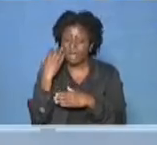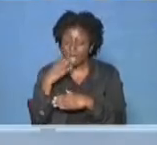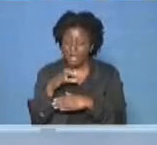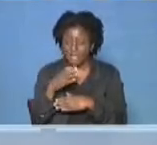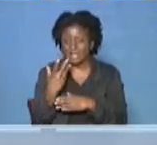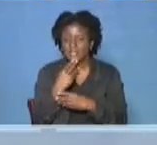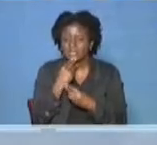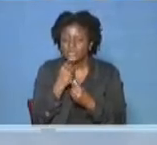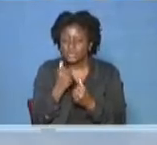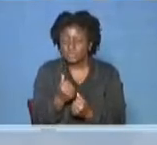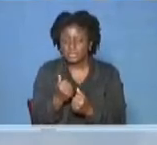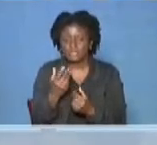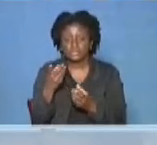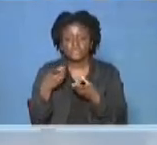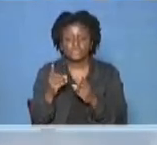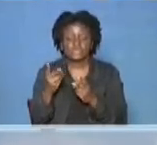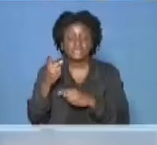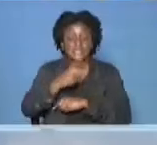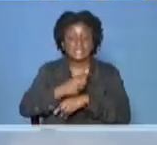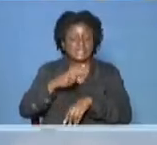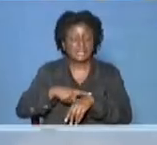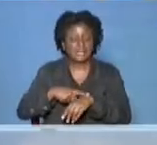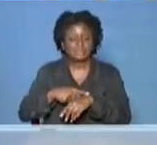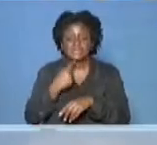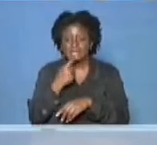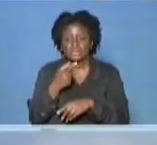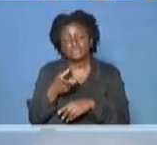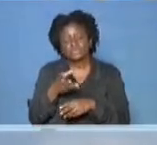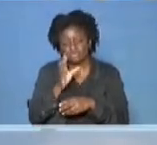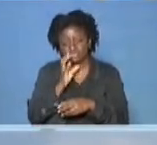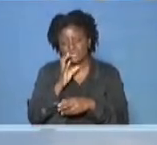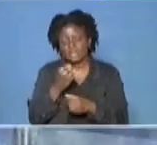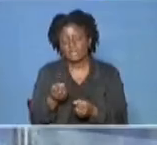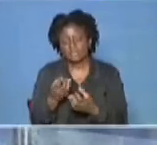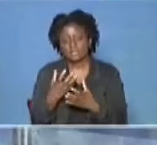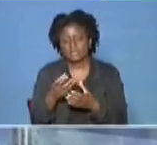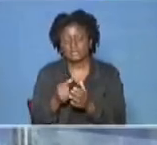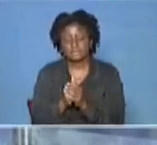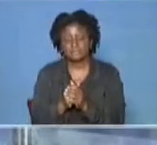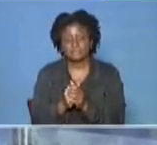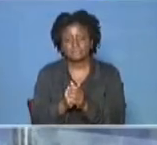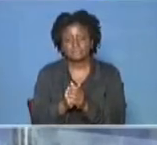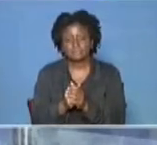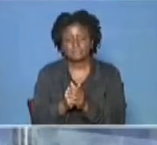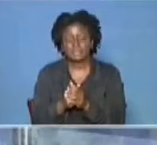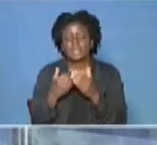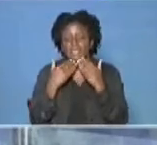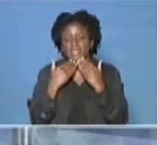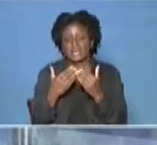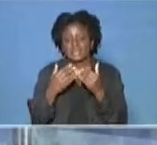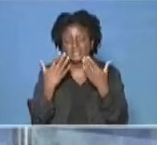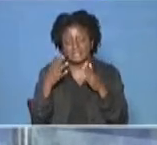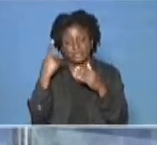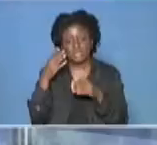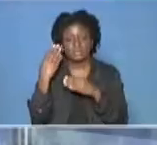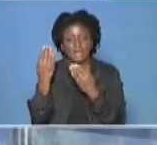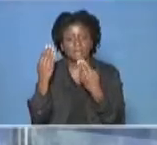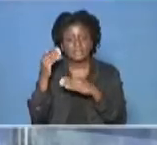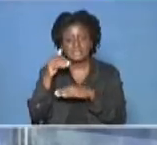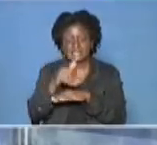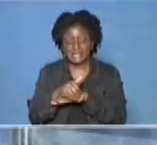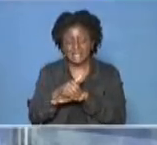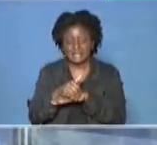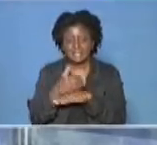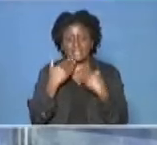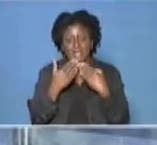humid during the daytime. So we advise you once again to keep yourself hydrated. Mikishla. Well, thanks, Basil. And that does it for the Bahamas